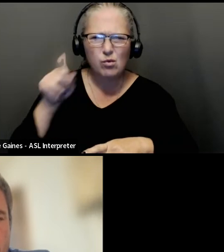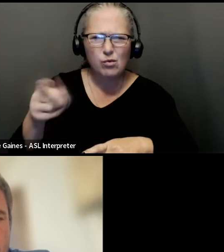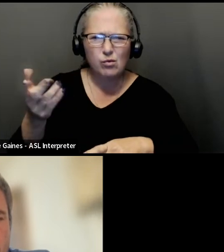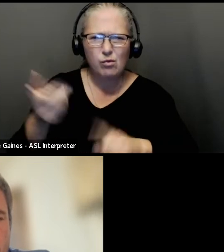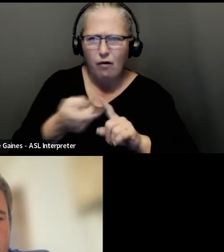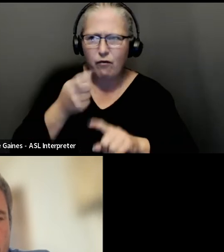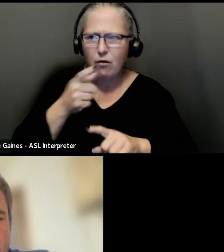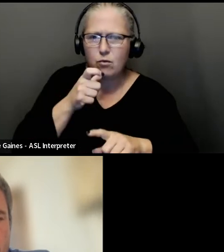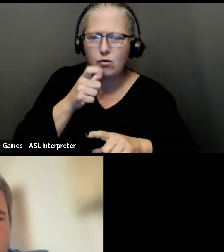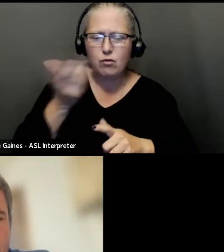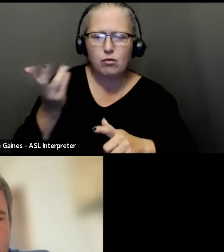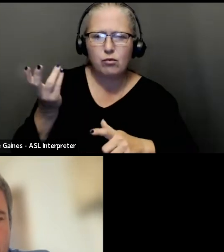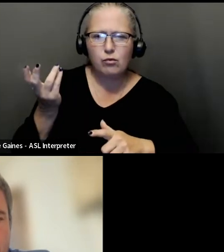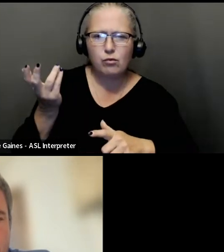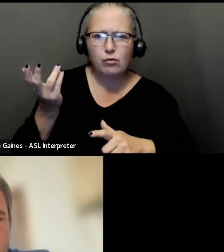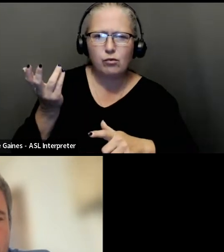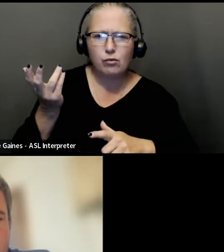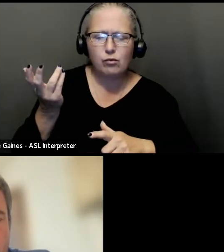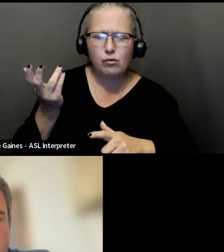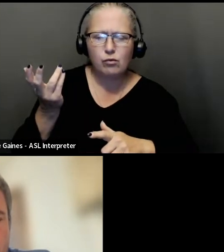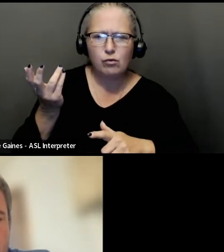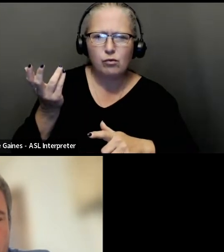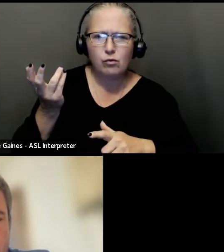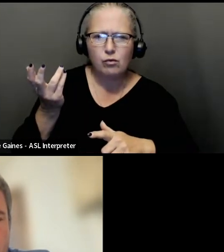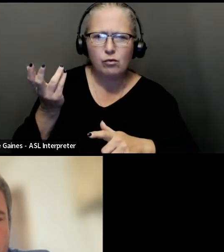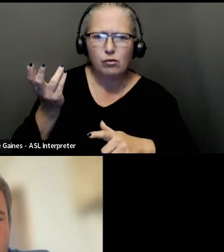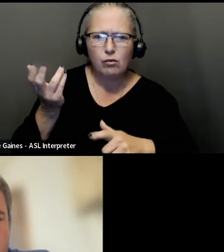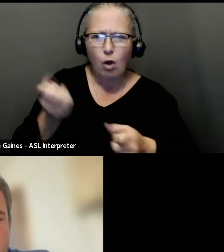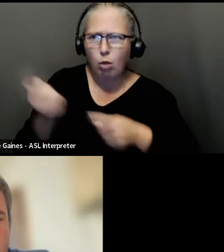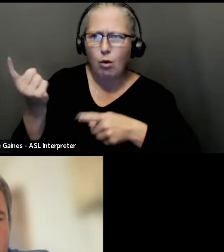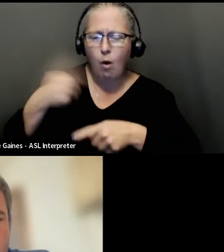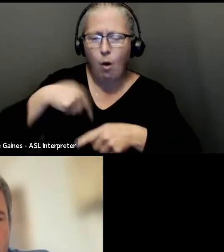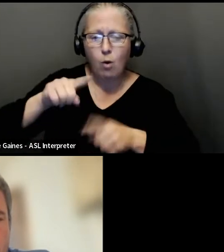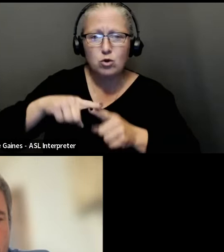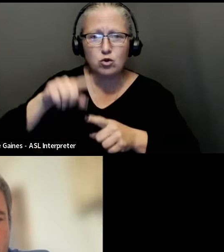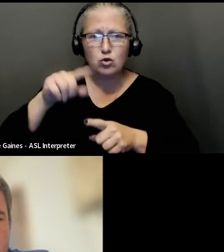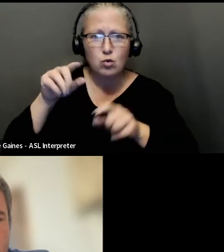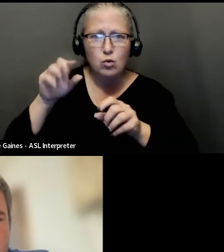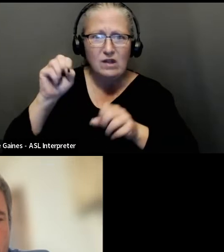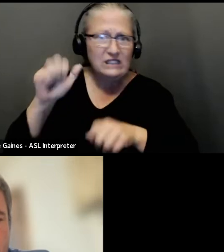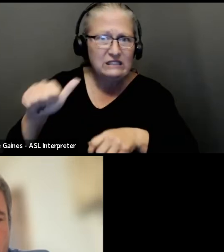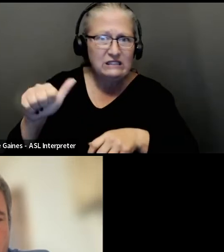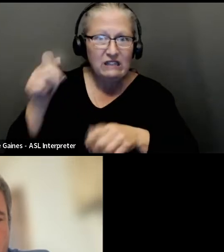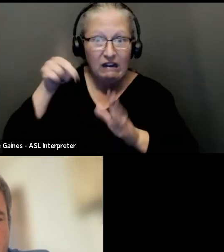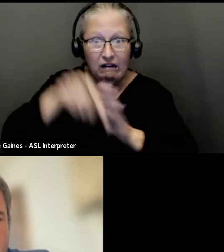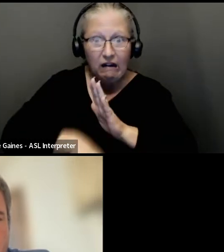From who? Throw us to the sea? Kill us all? What do you mean free?